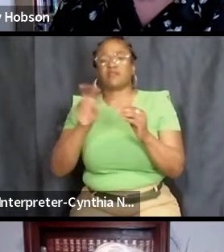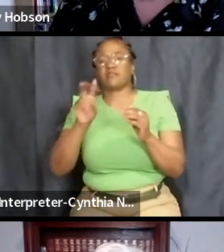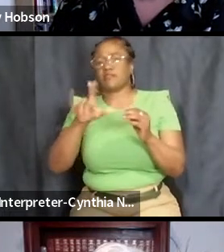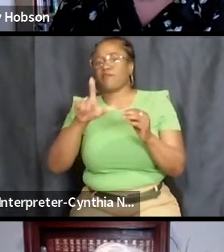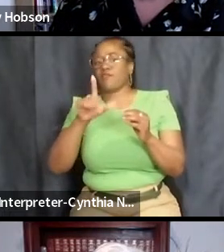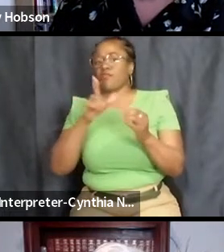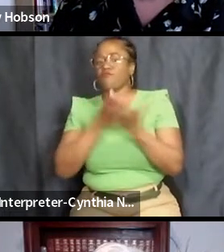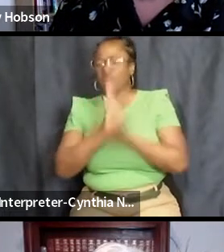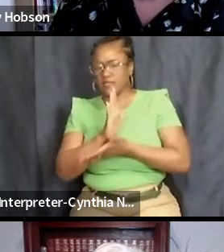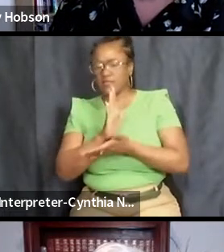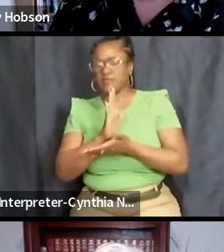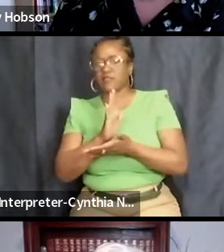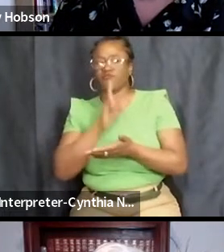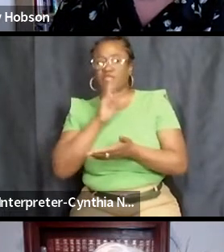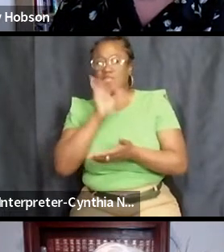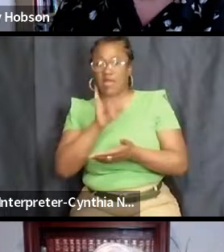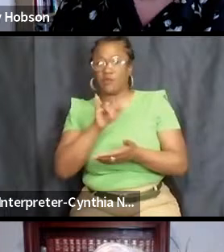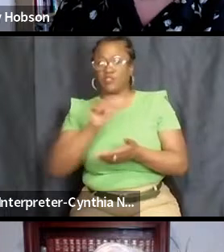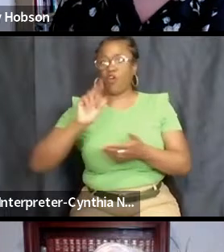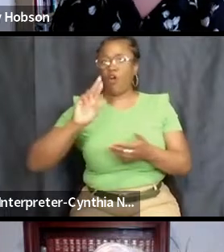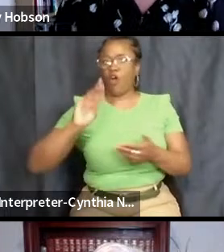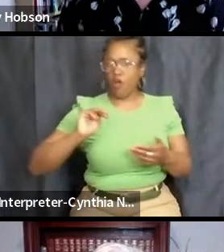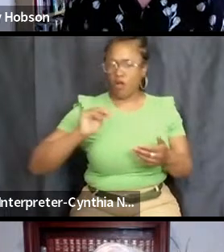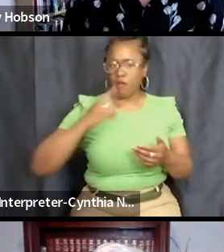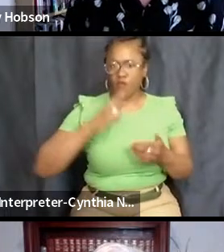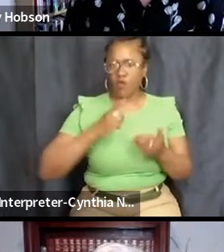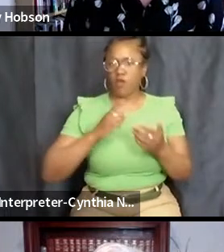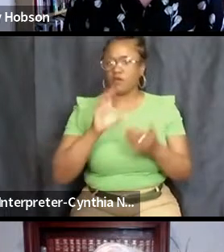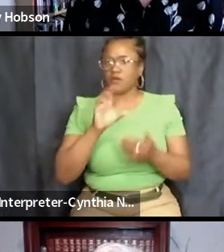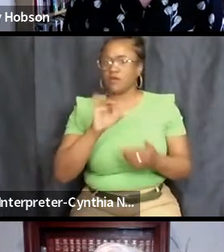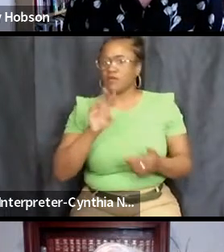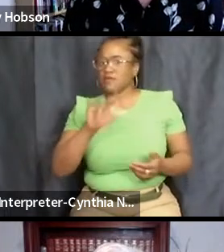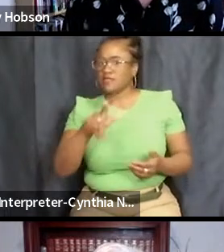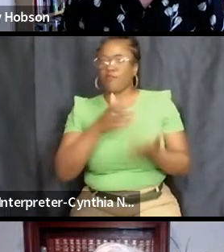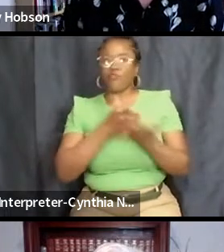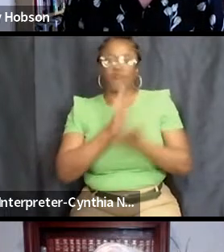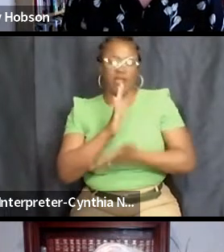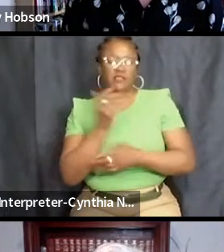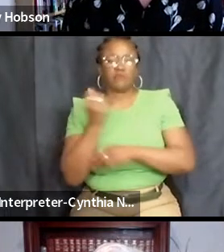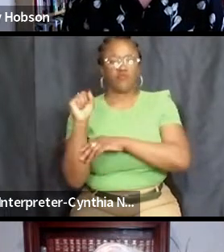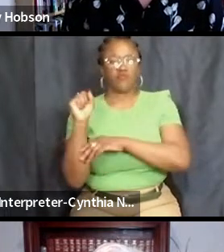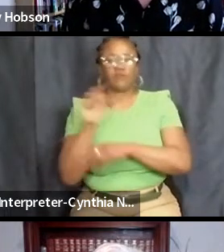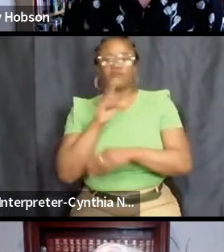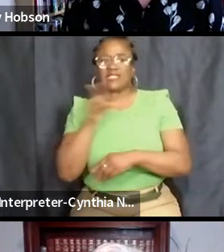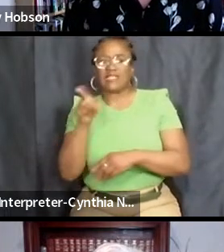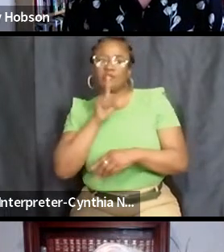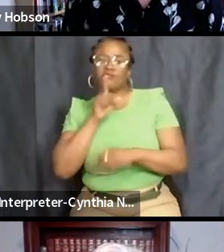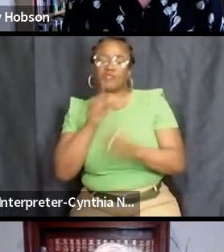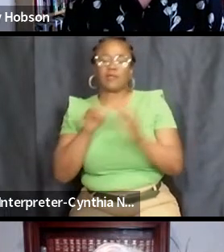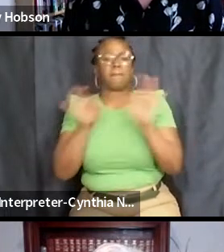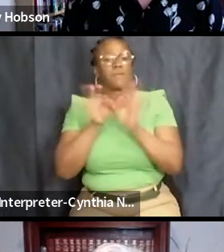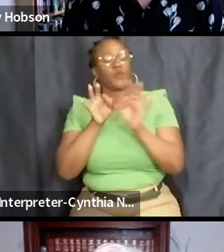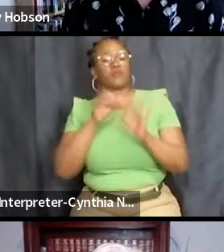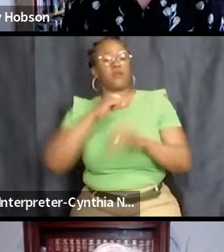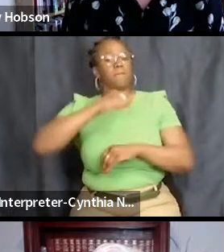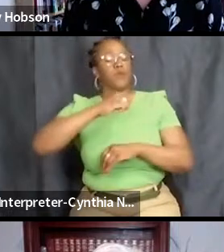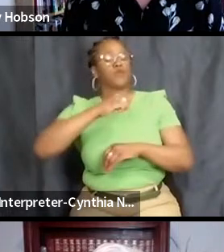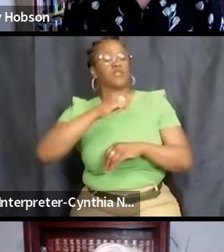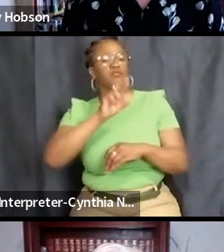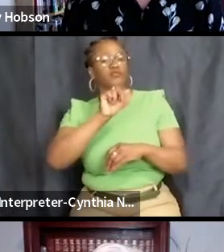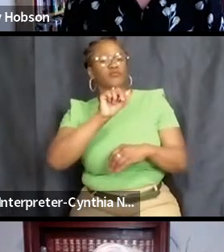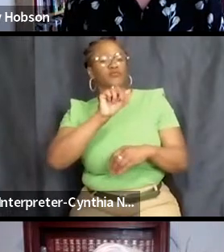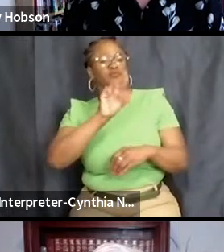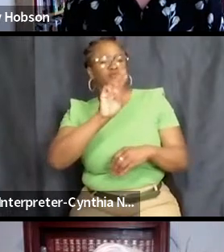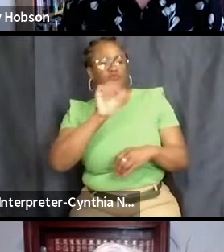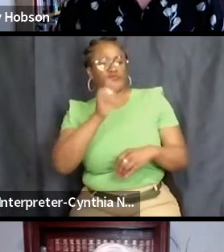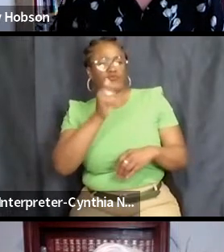civil rights movement. So he was kind of instrumental in opposing Reagan's attempt to vitiate the Voting Rights